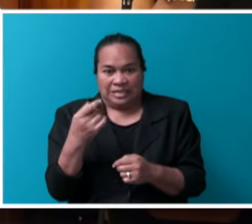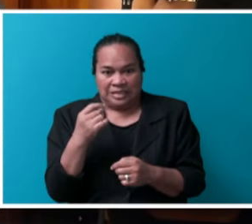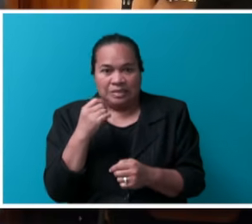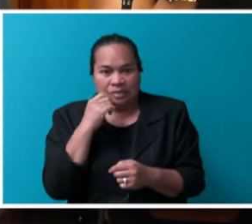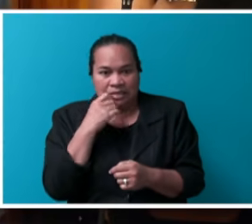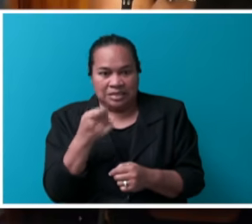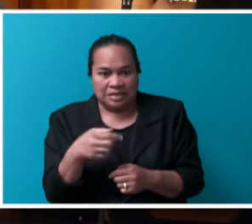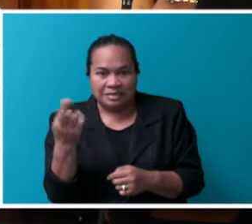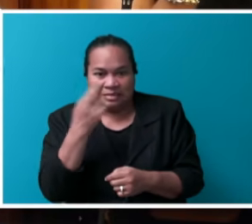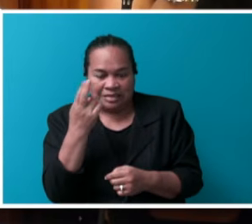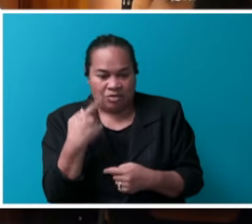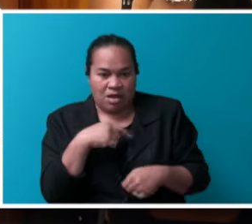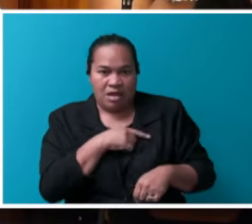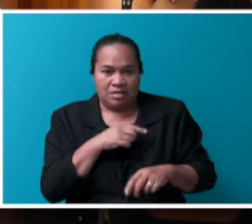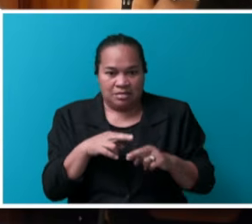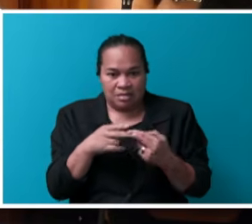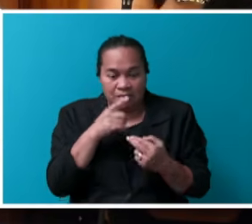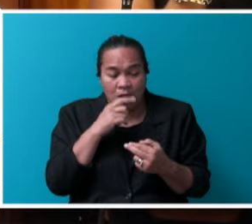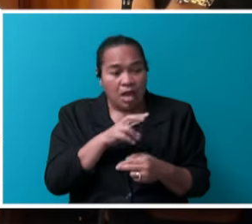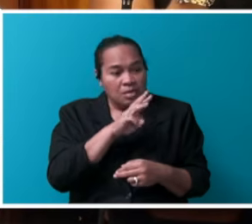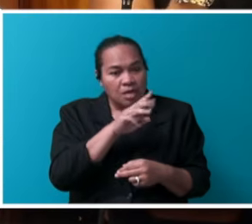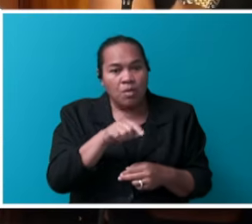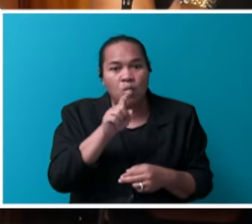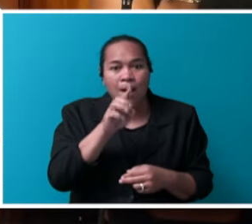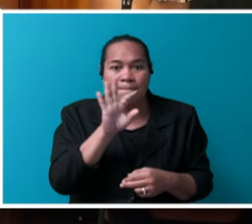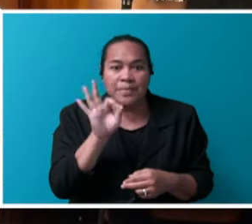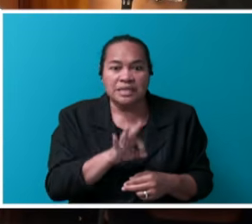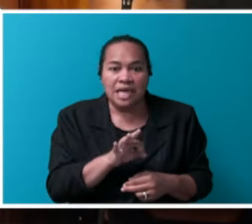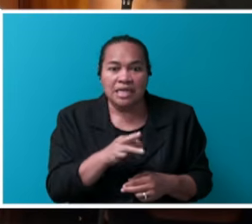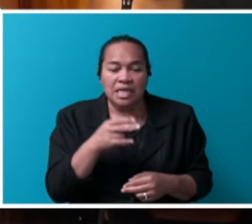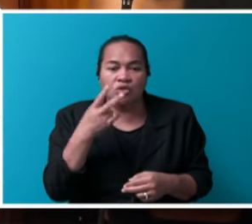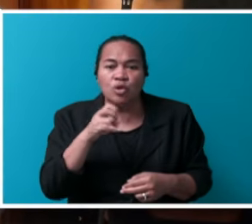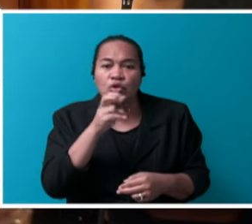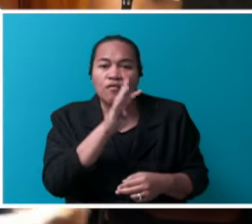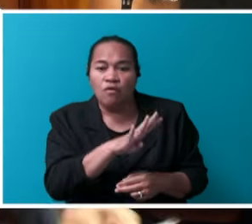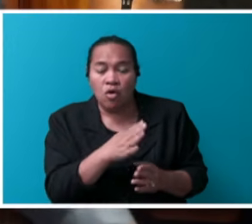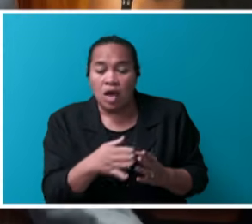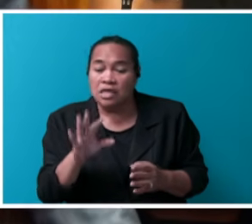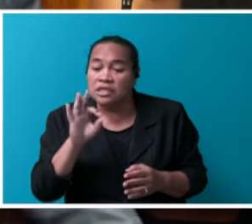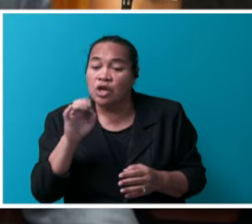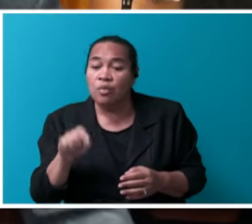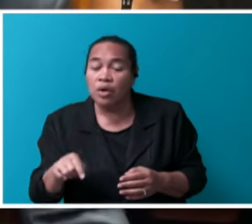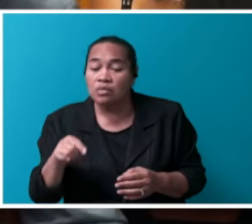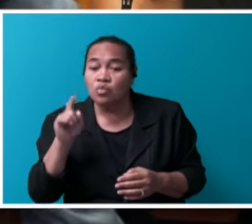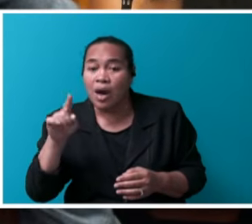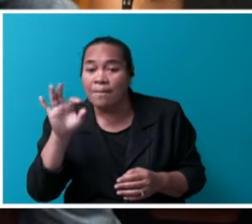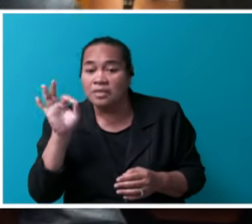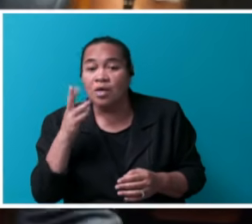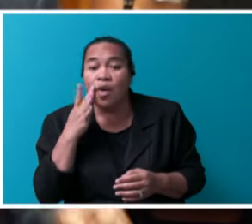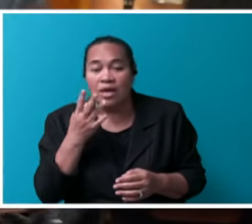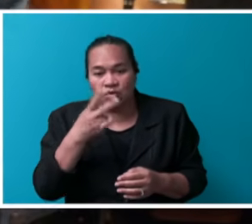dropped to 1.3% in 2024 and stood at 0.1% in May 2025 compared